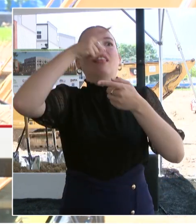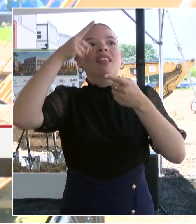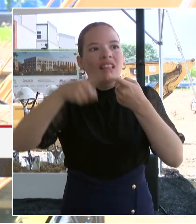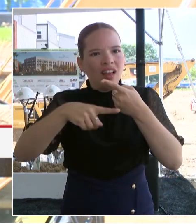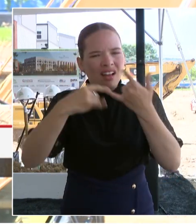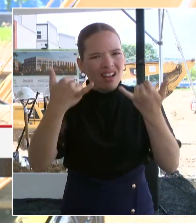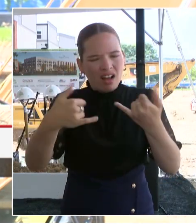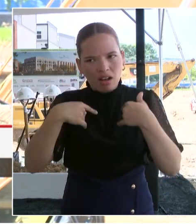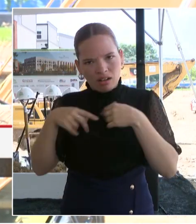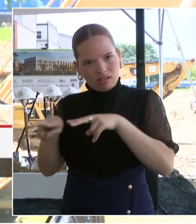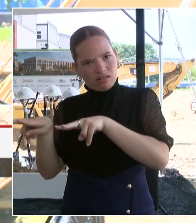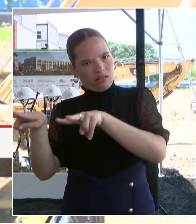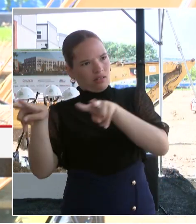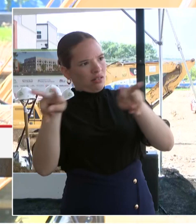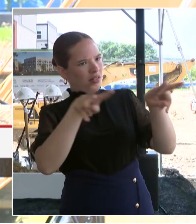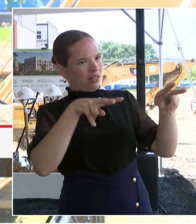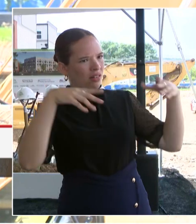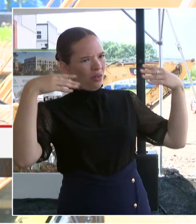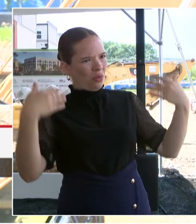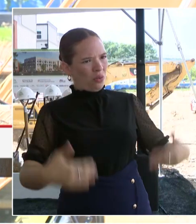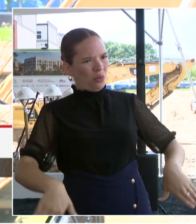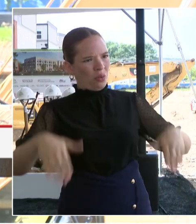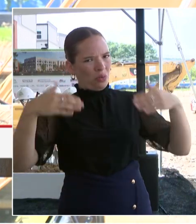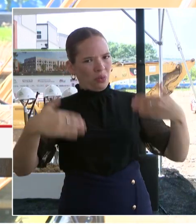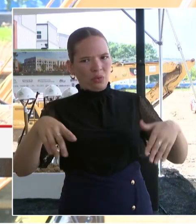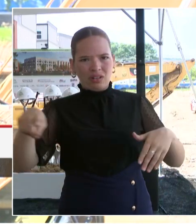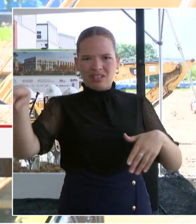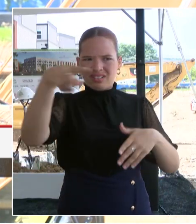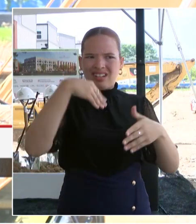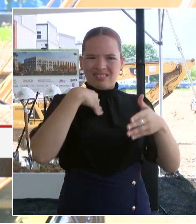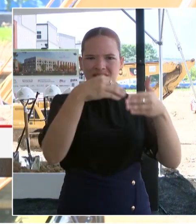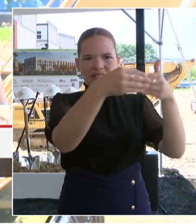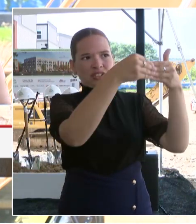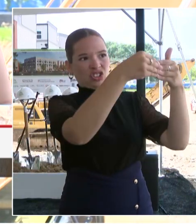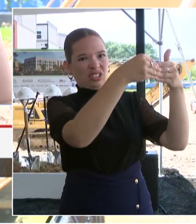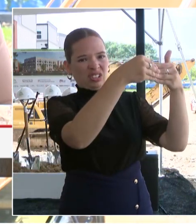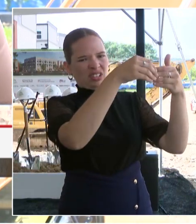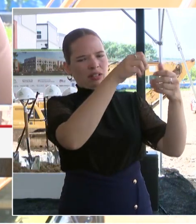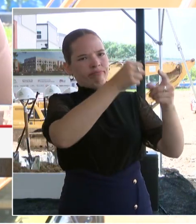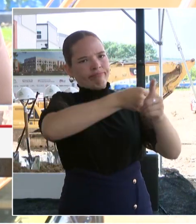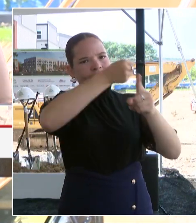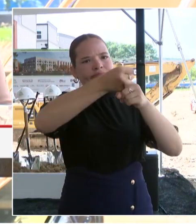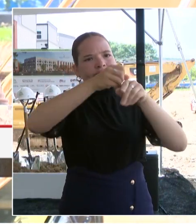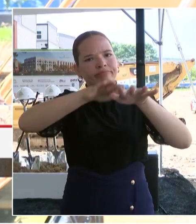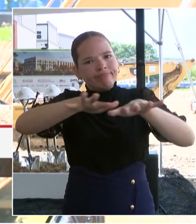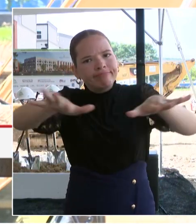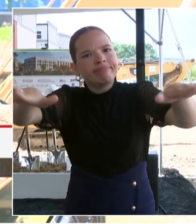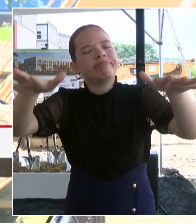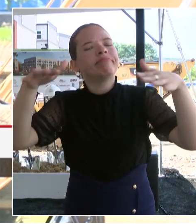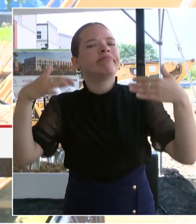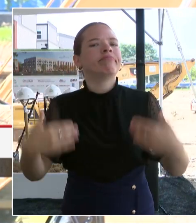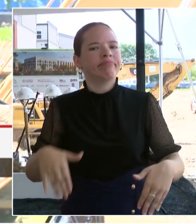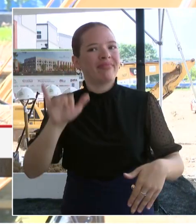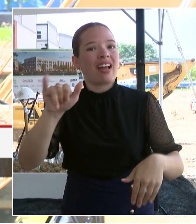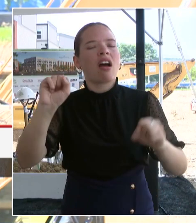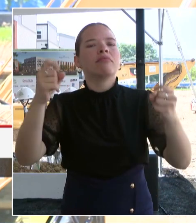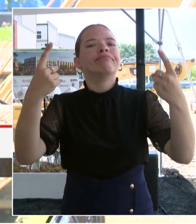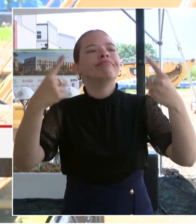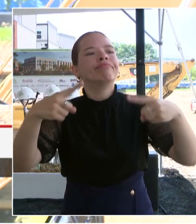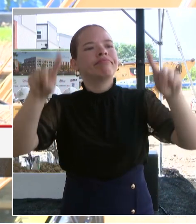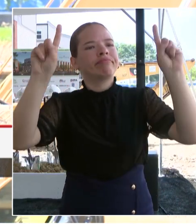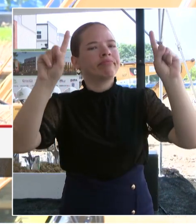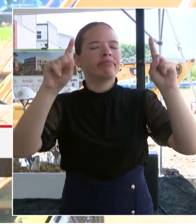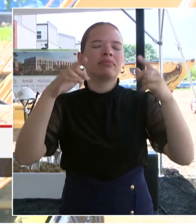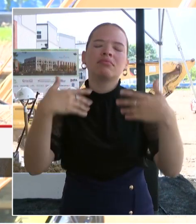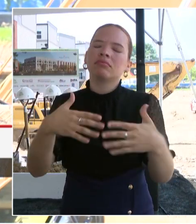community leadership. So I'm just really grateful to everyone who has been a part of this.